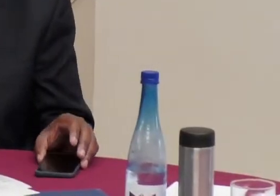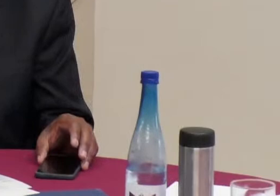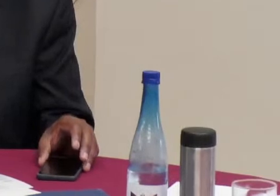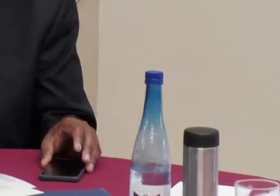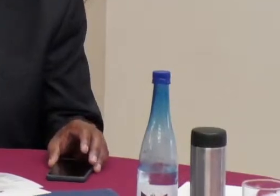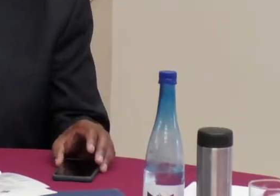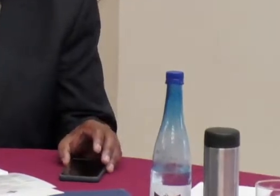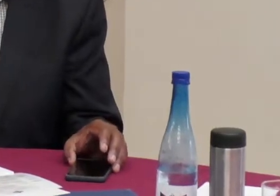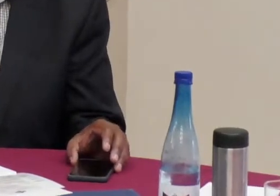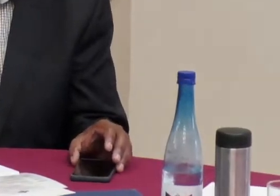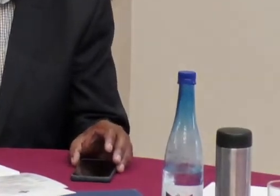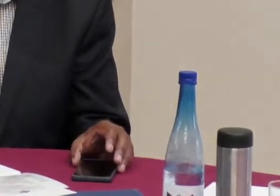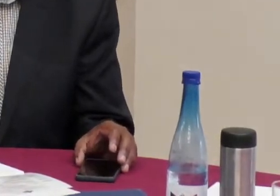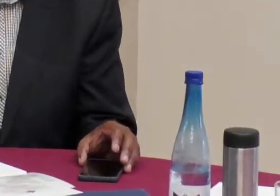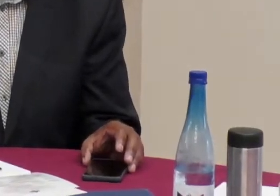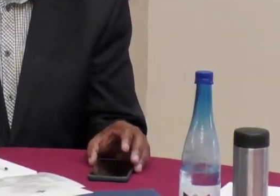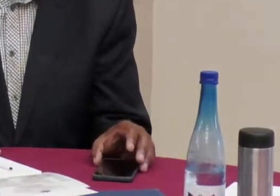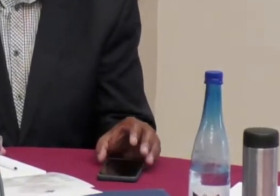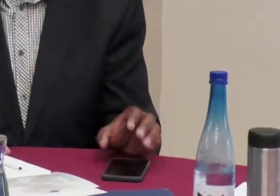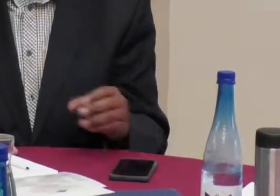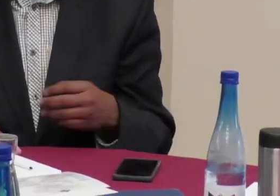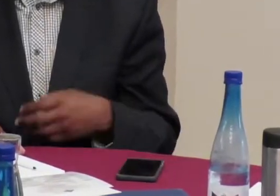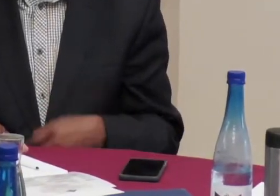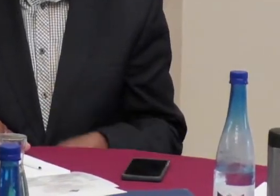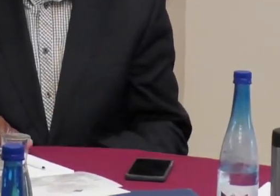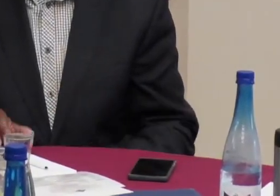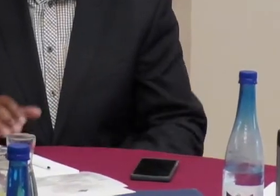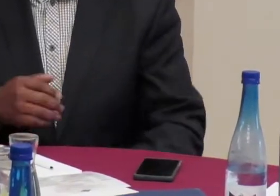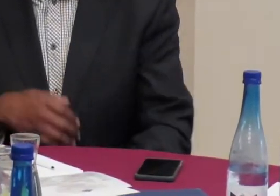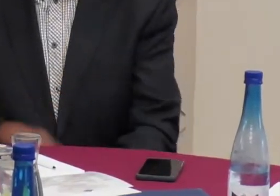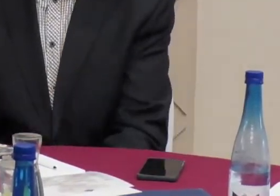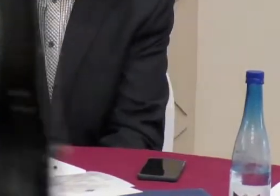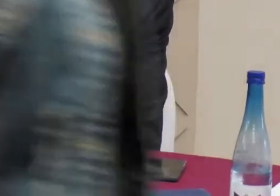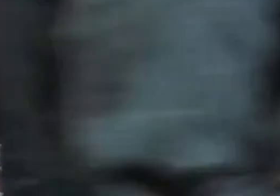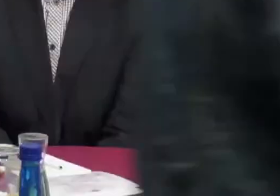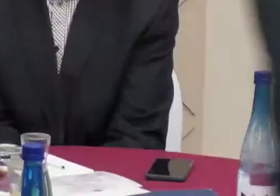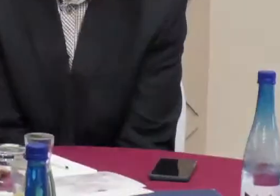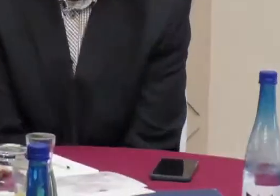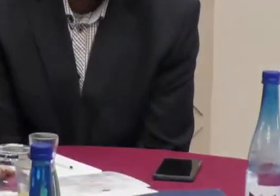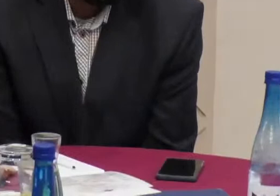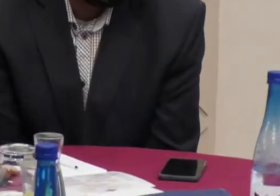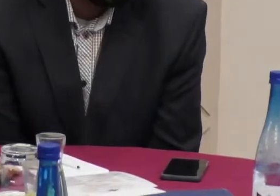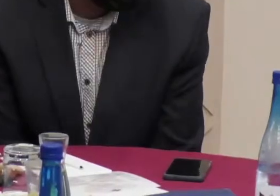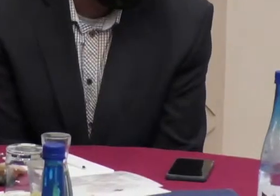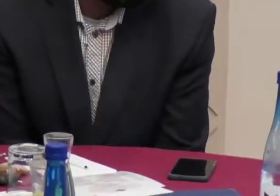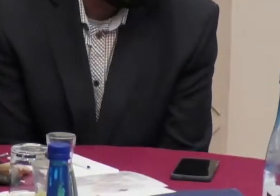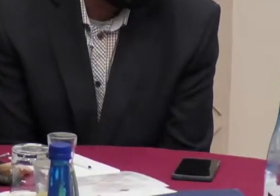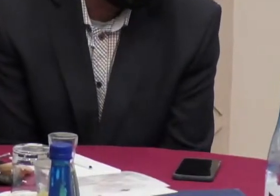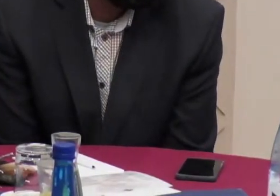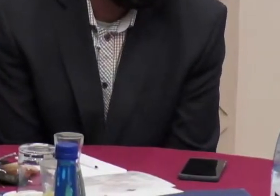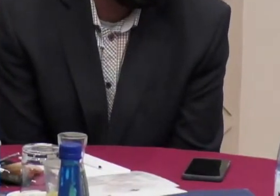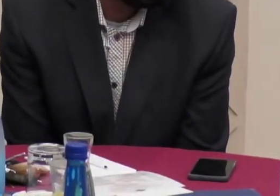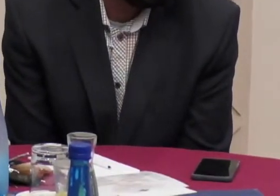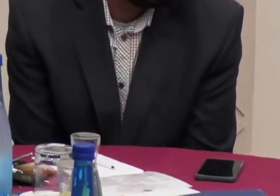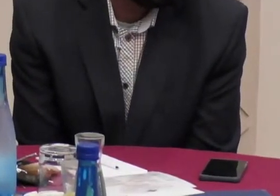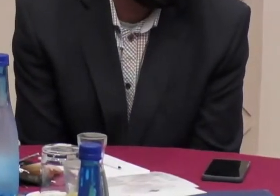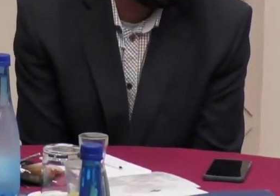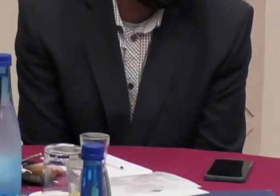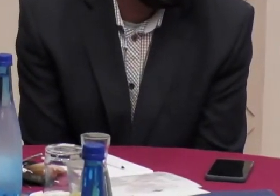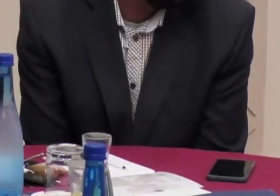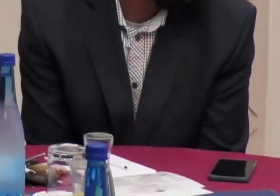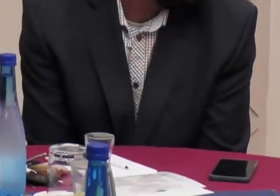Thank you very much, Babendlanga Mandla. We take note of that last statement. I'm sure the Honorable